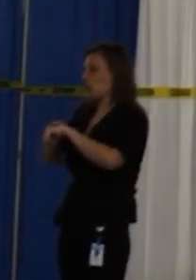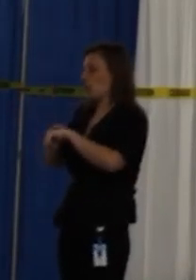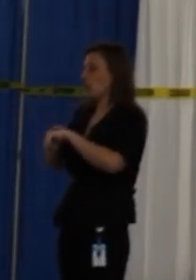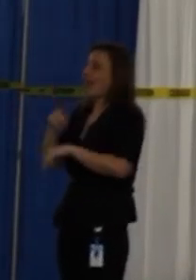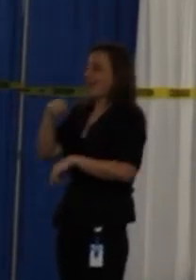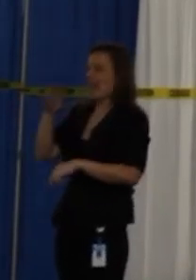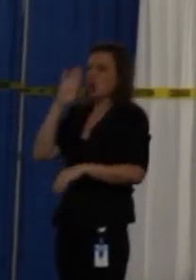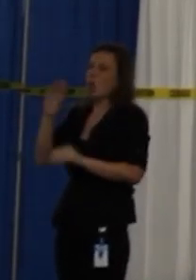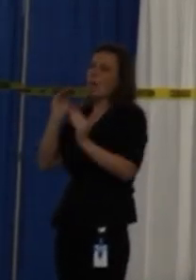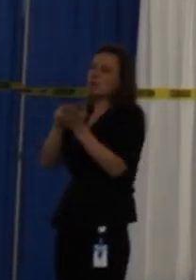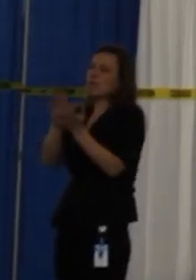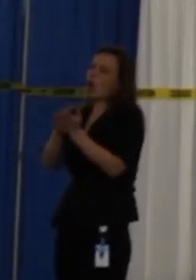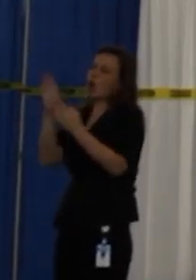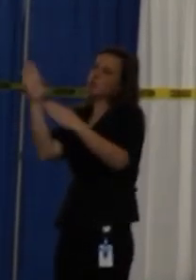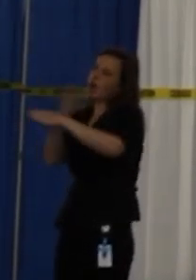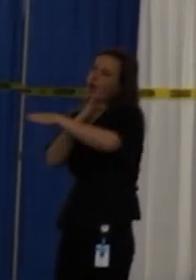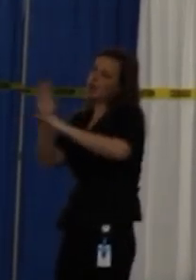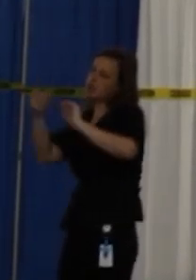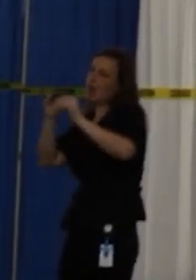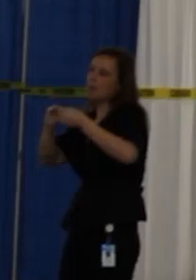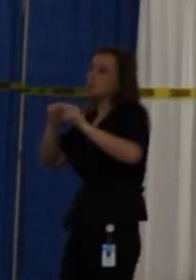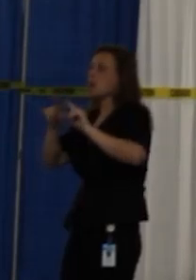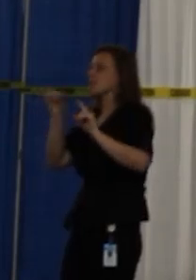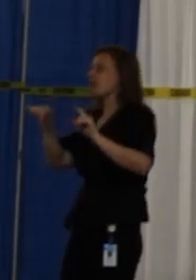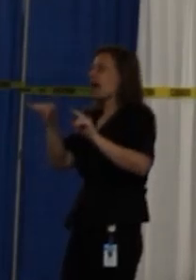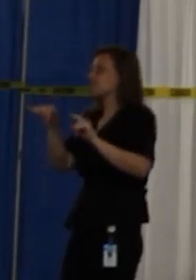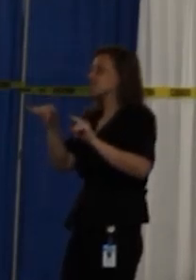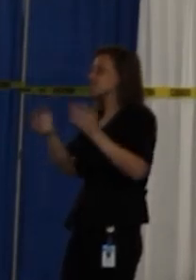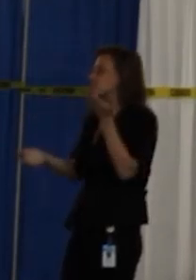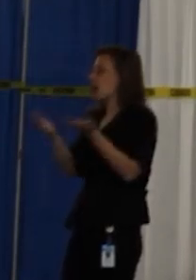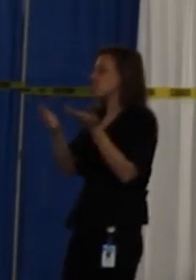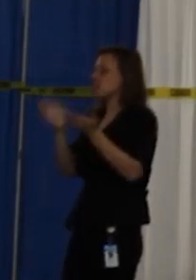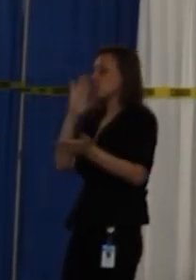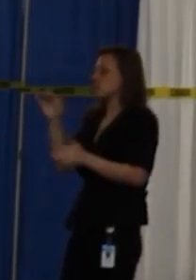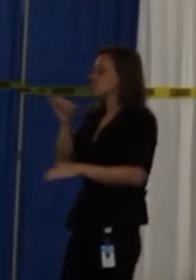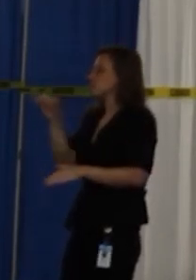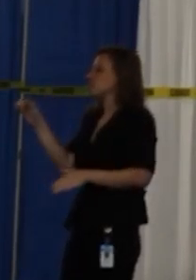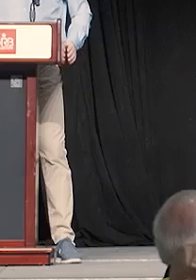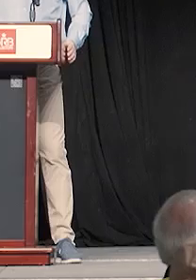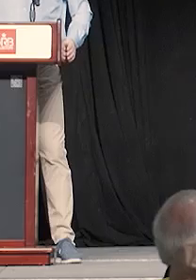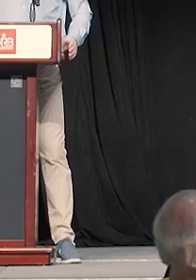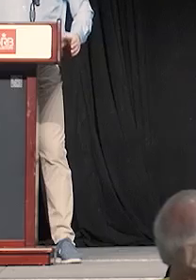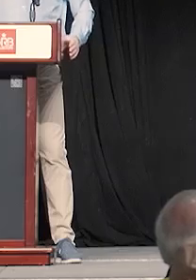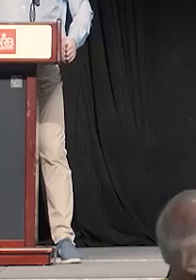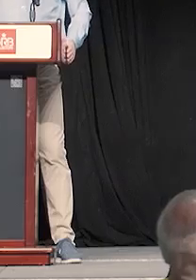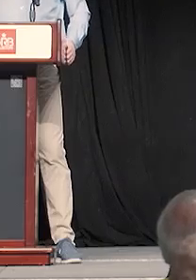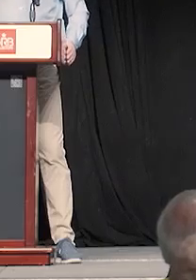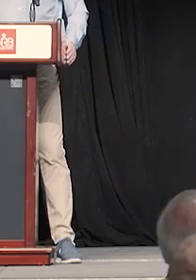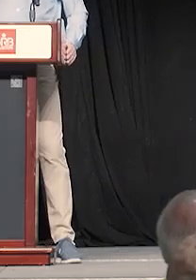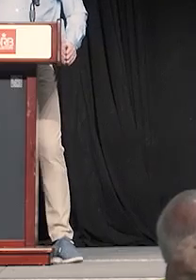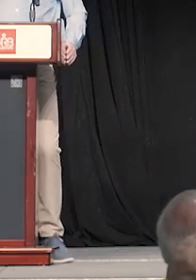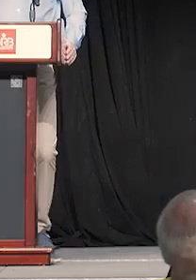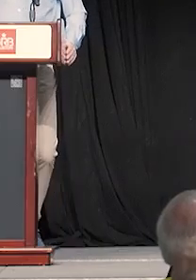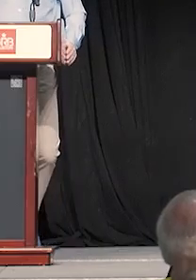numbers, but that's likely to be what the forecast will be. That 17 will likely be in the center of the range. Now, Matt Lanza